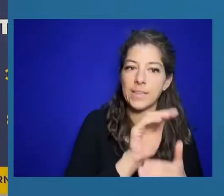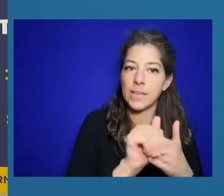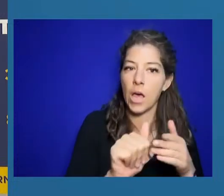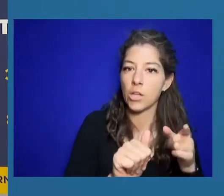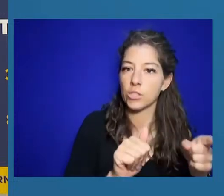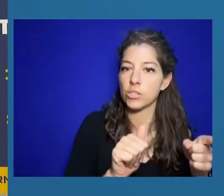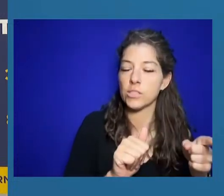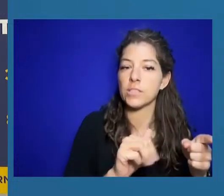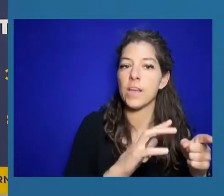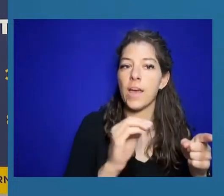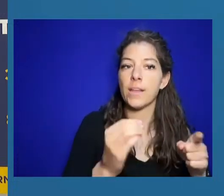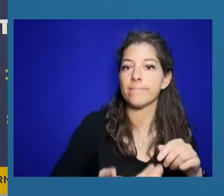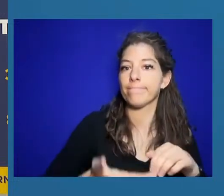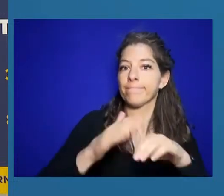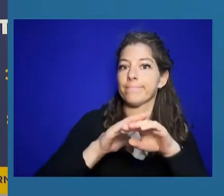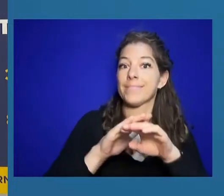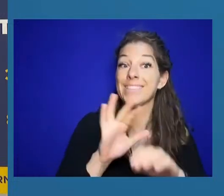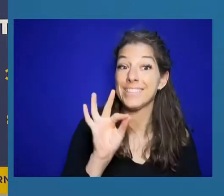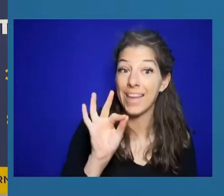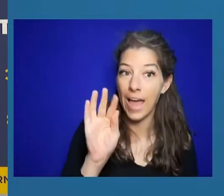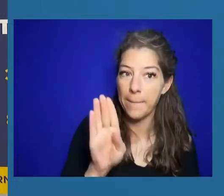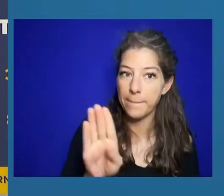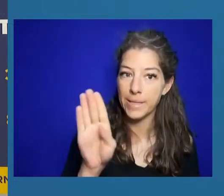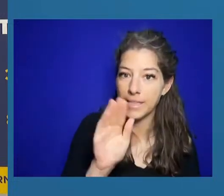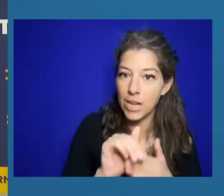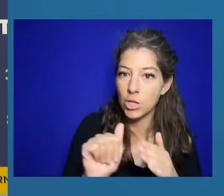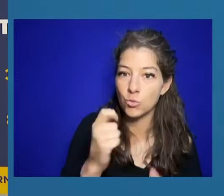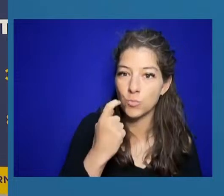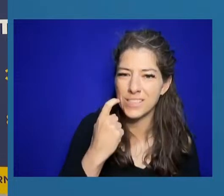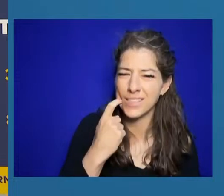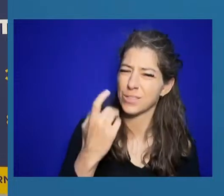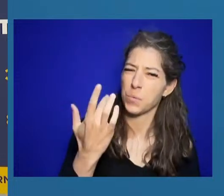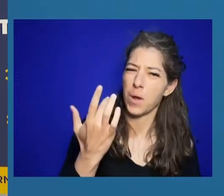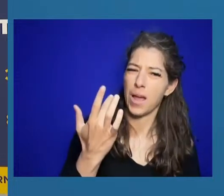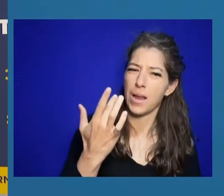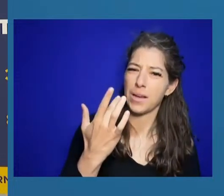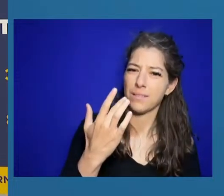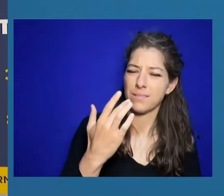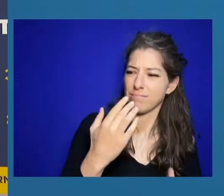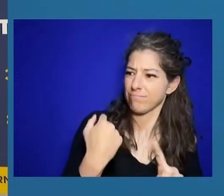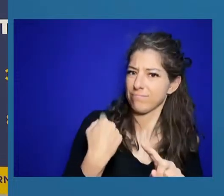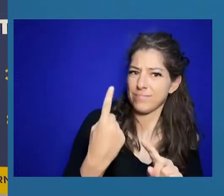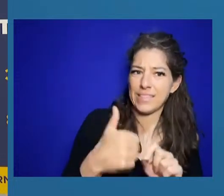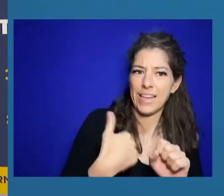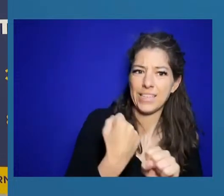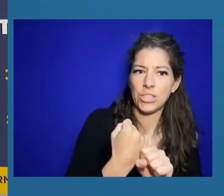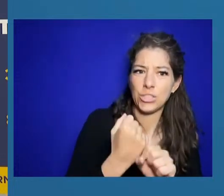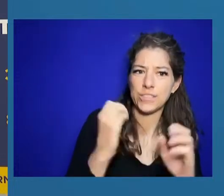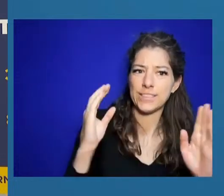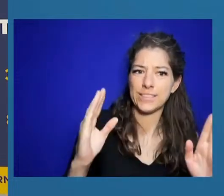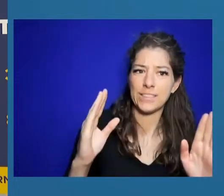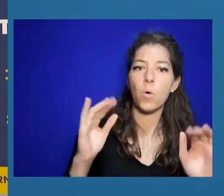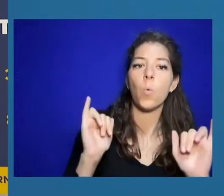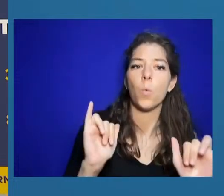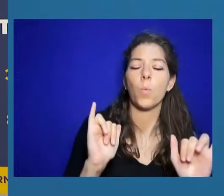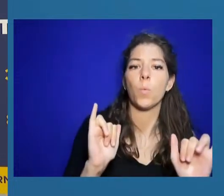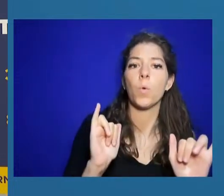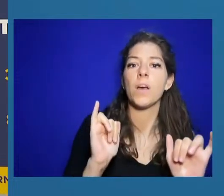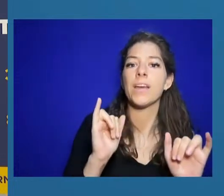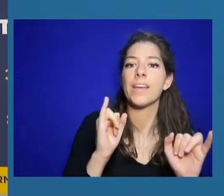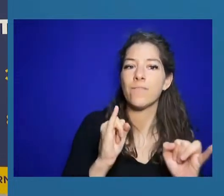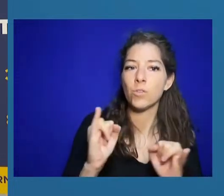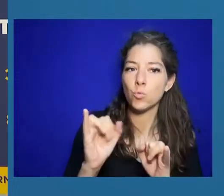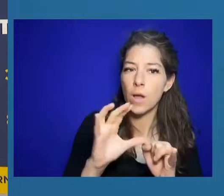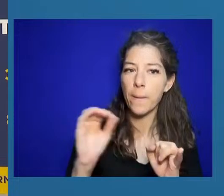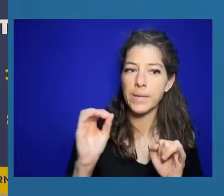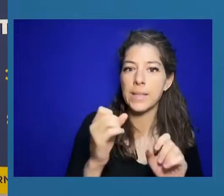and it escalated to $9 billion recently. And I asked why. This was over last decade. Well, it turns out there were individual companies that were